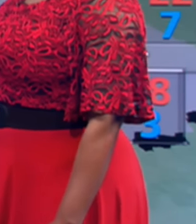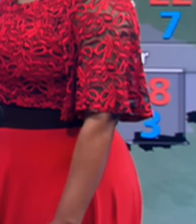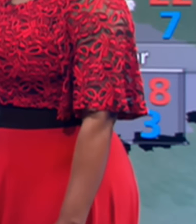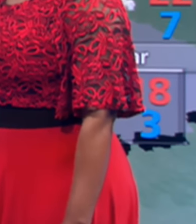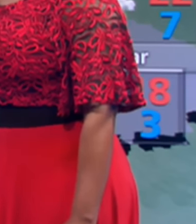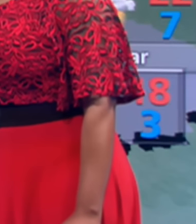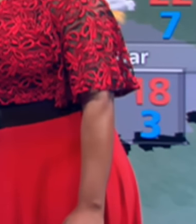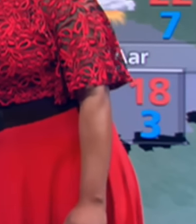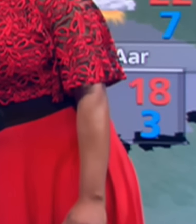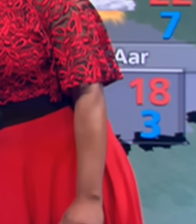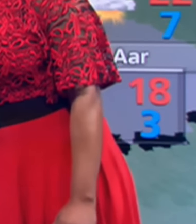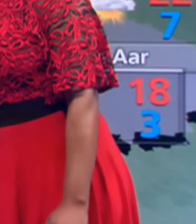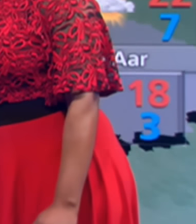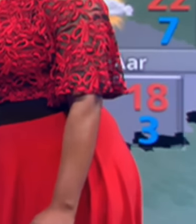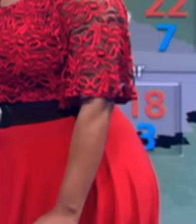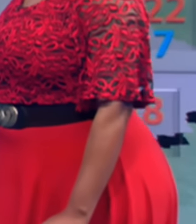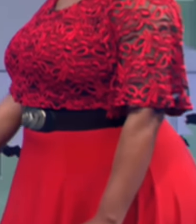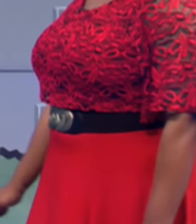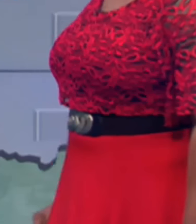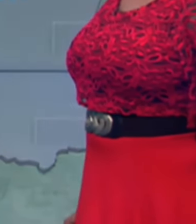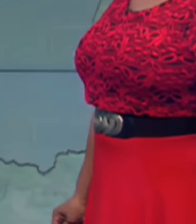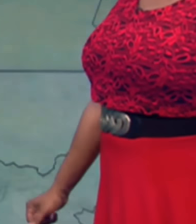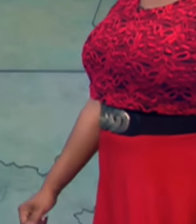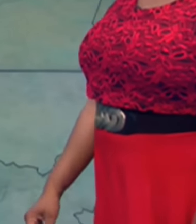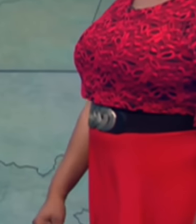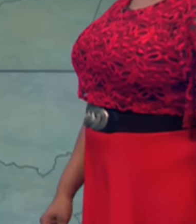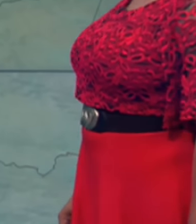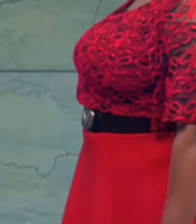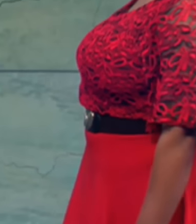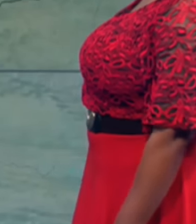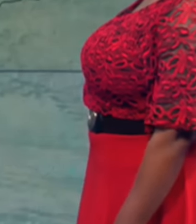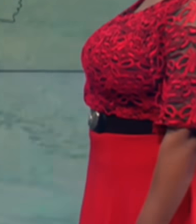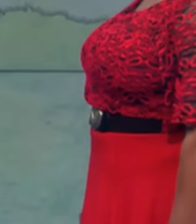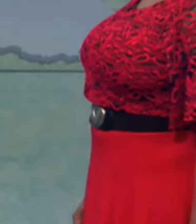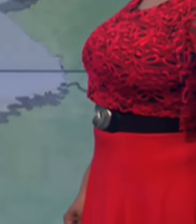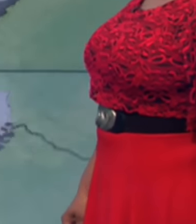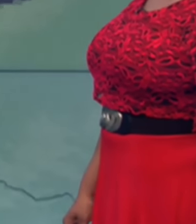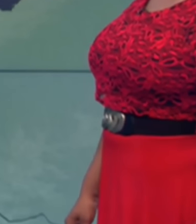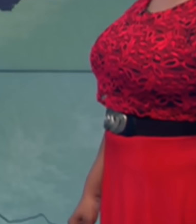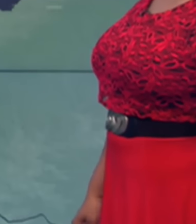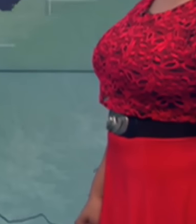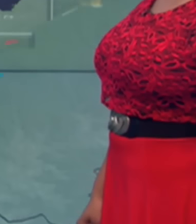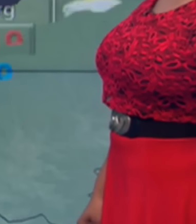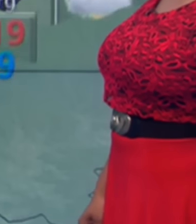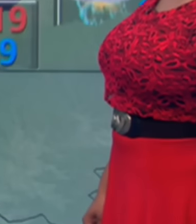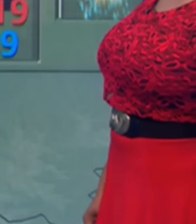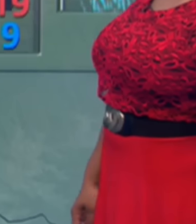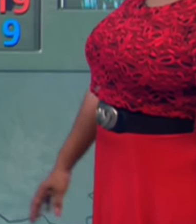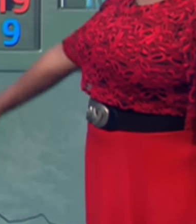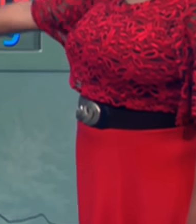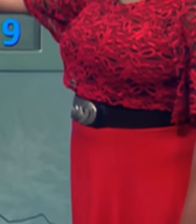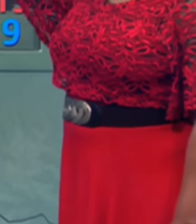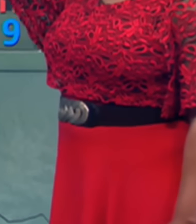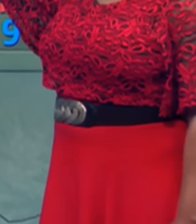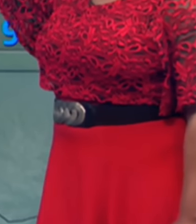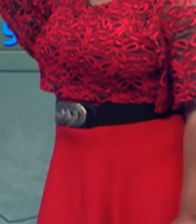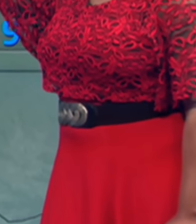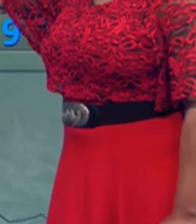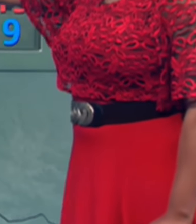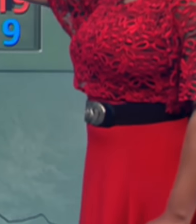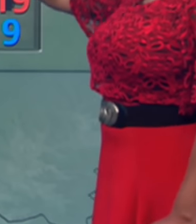Upington 24 Springbok ka tše 20 re lebelela le gona Calvinia ka lesomesenyane re lebelela jwalo go Freystata go sasa Bothaville